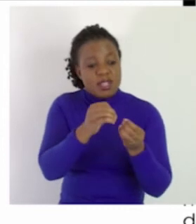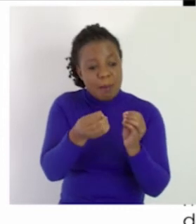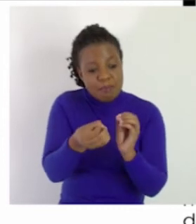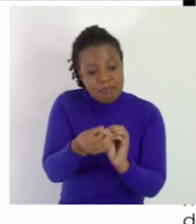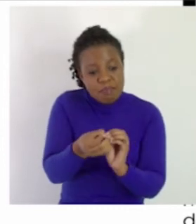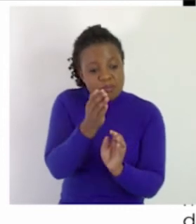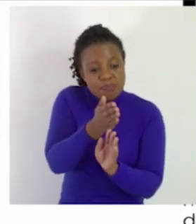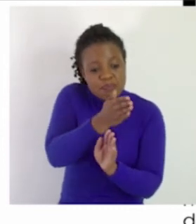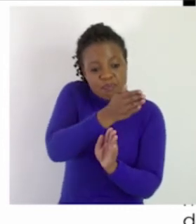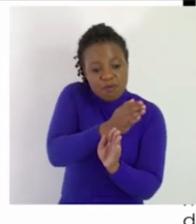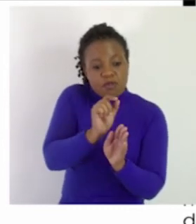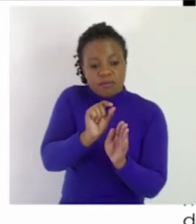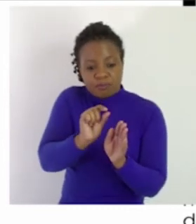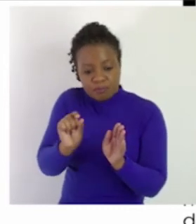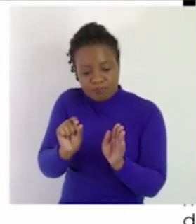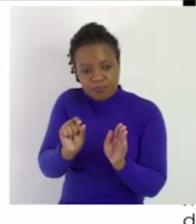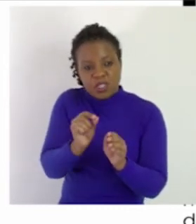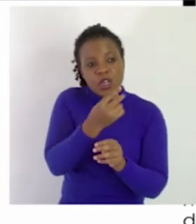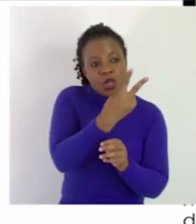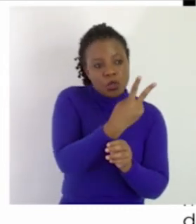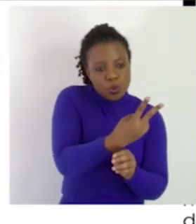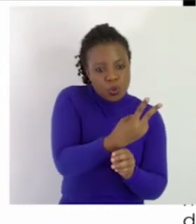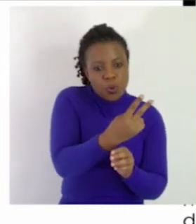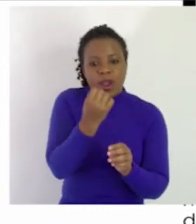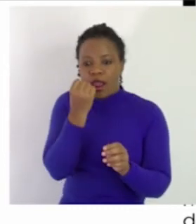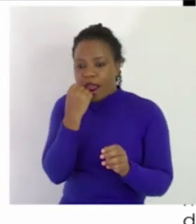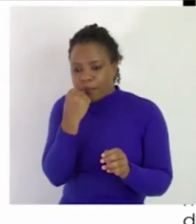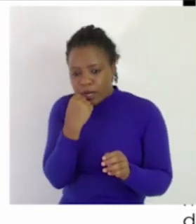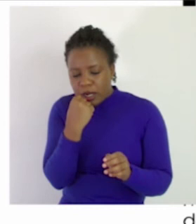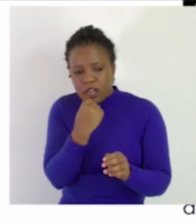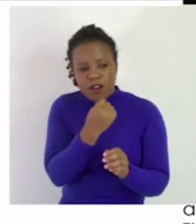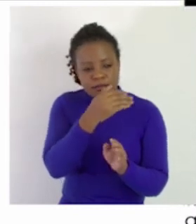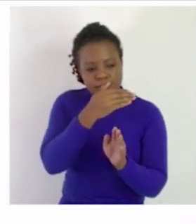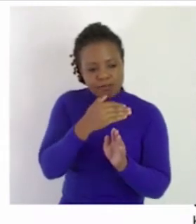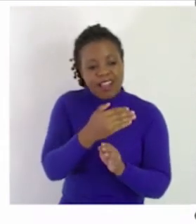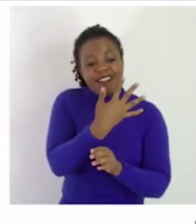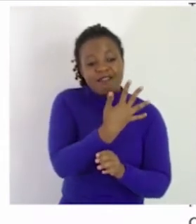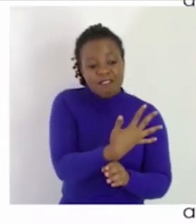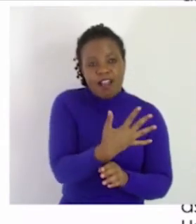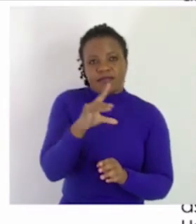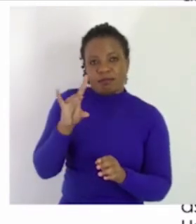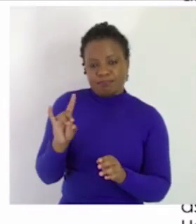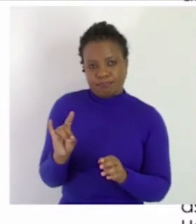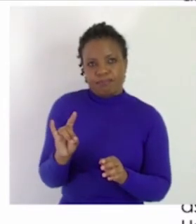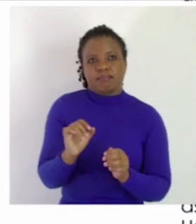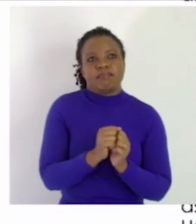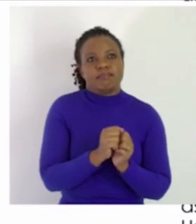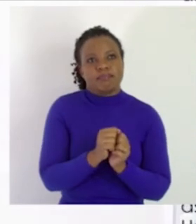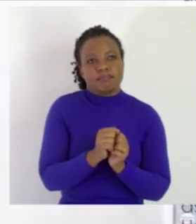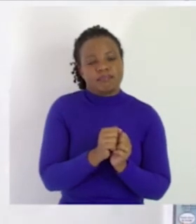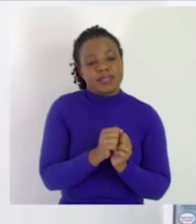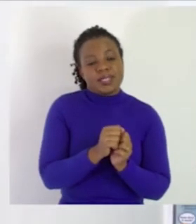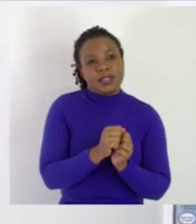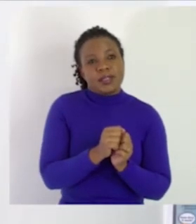it, 2 apples, 5 dogs, etc. Right, these countable nouns, we are